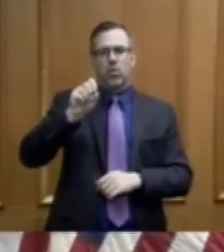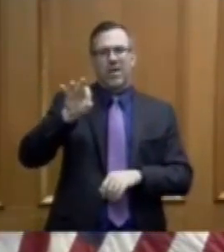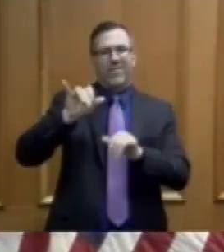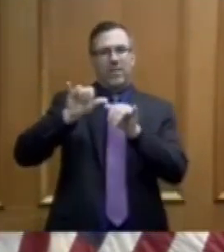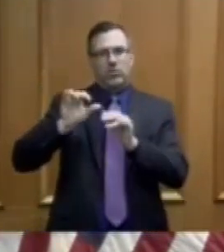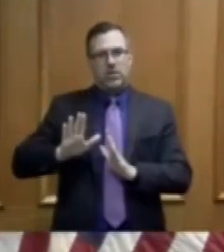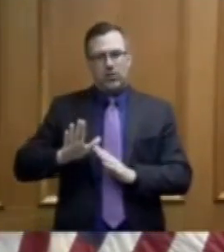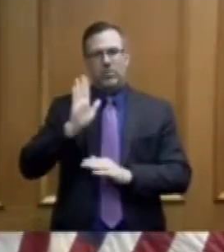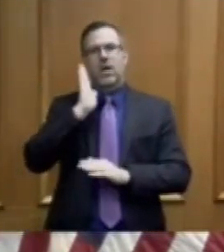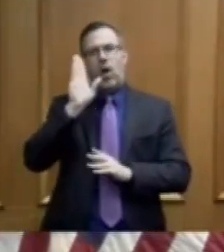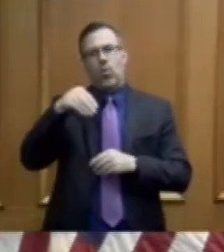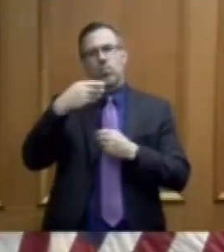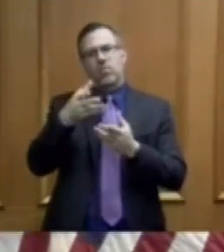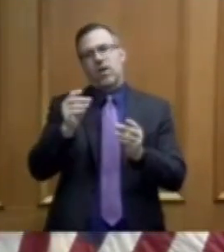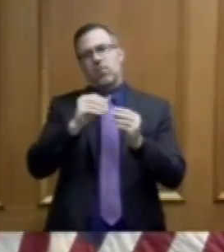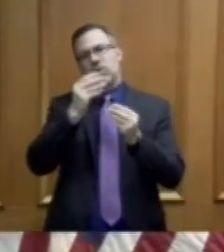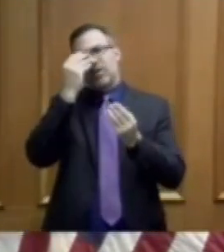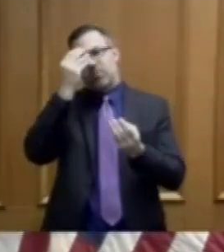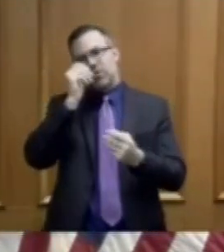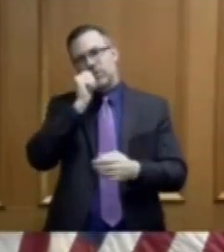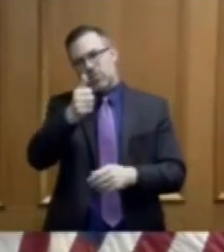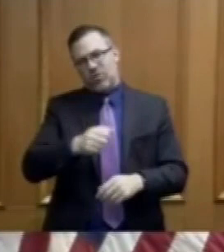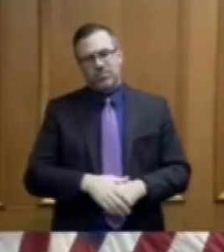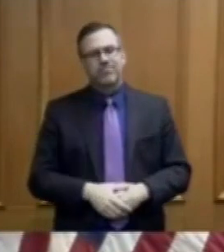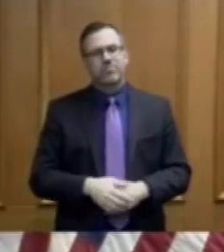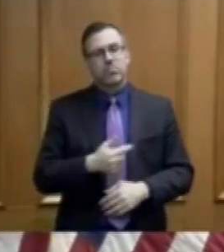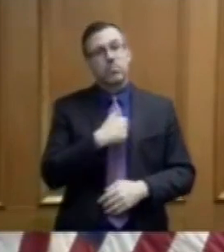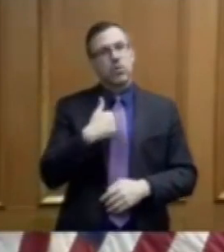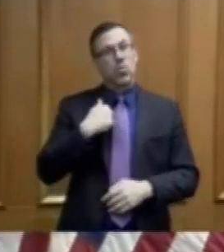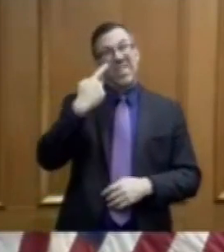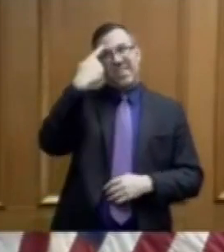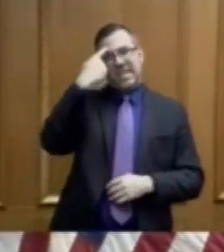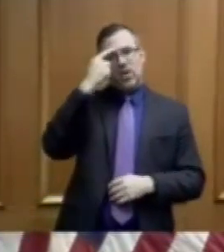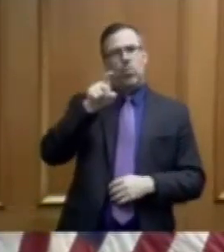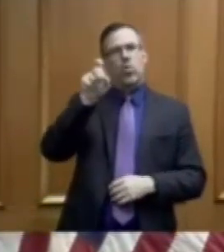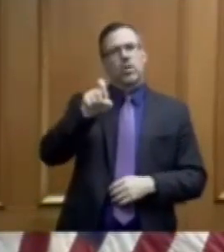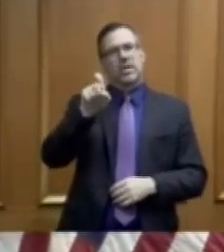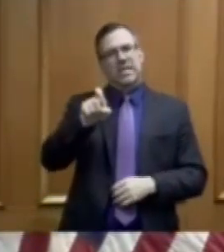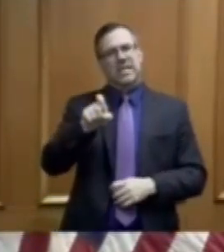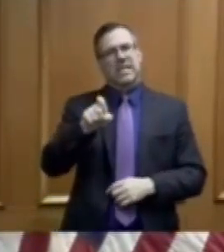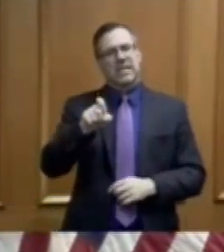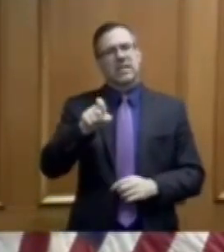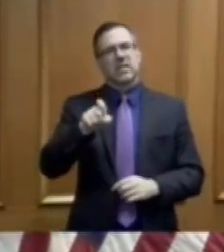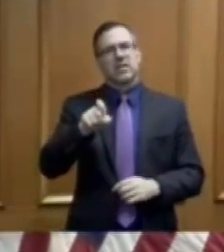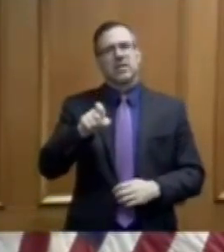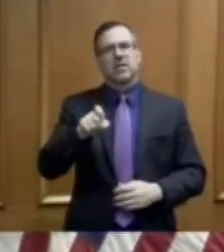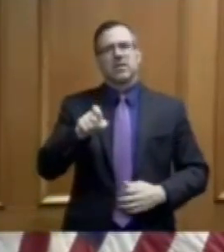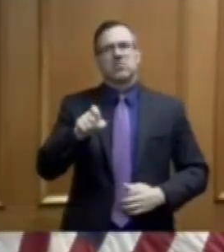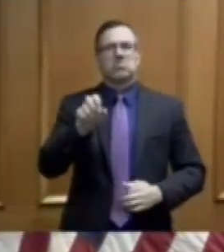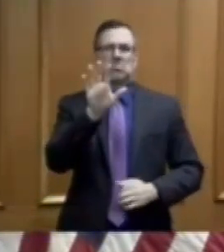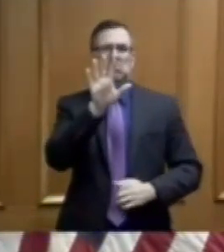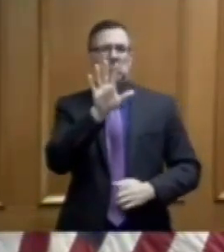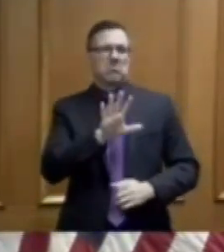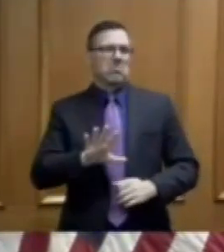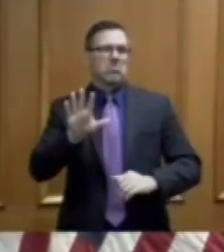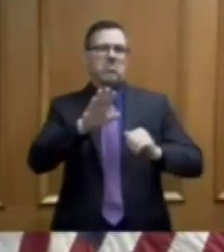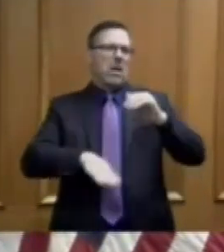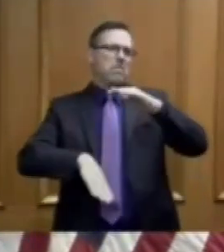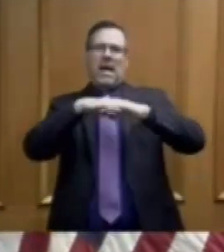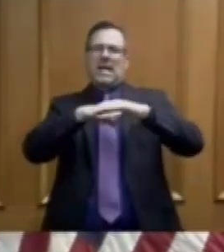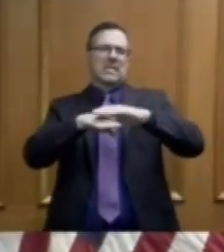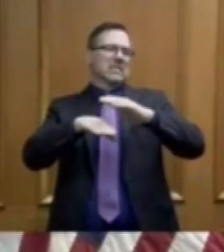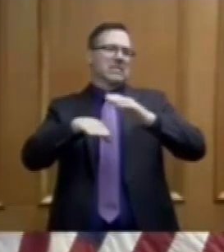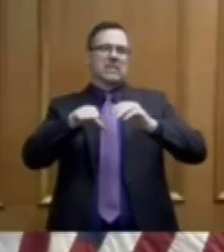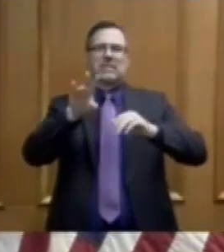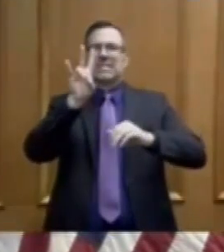but we anticipate somewhere of a need more than, of a max need of 7,000